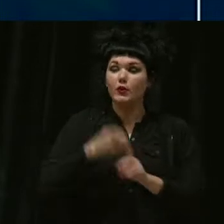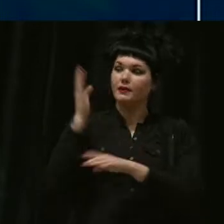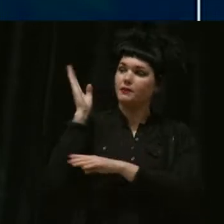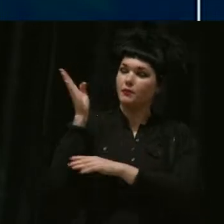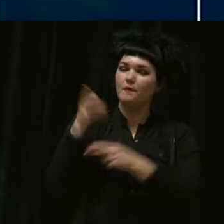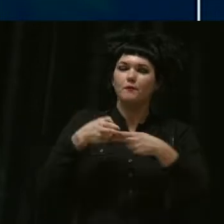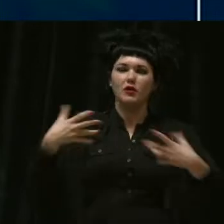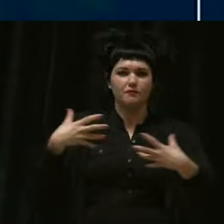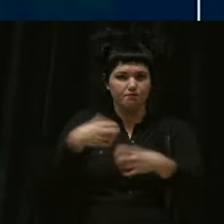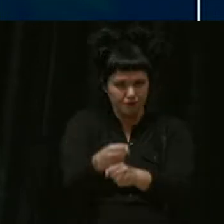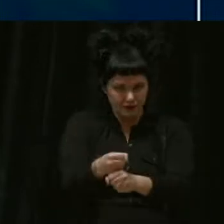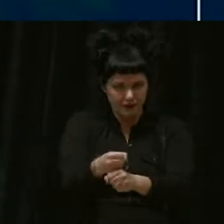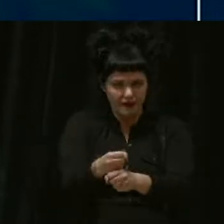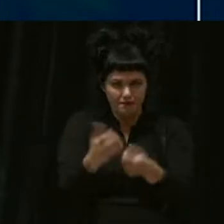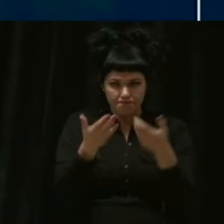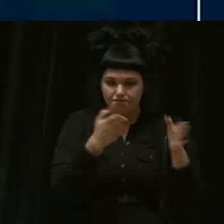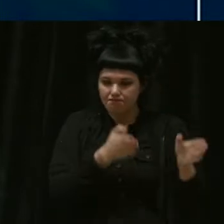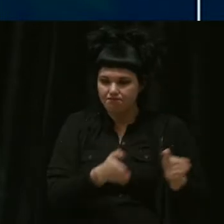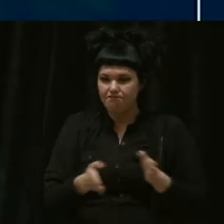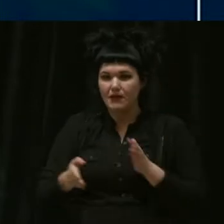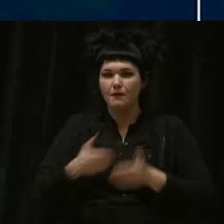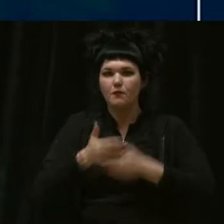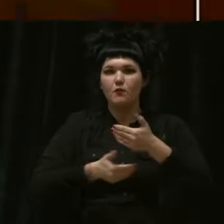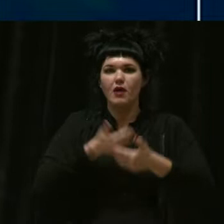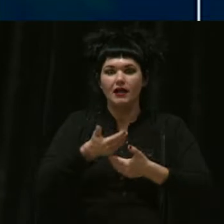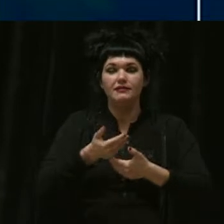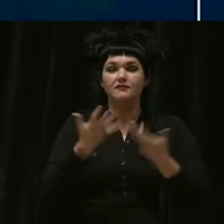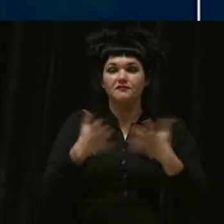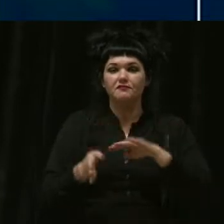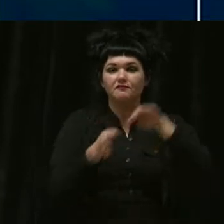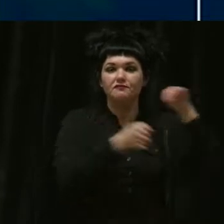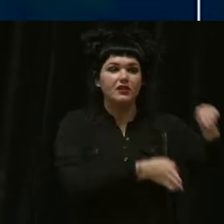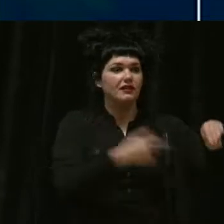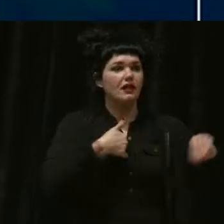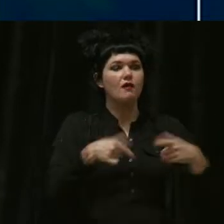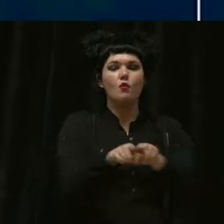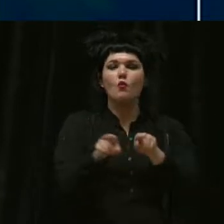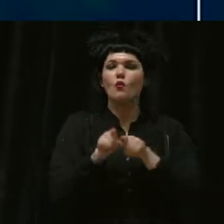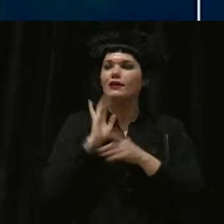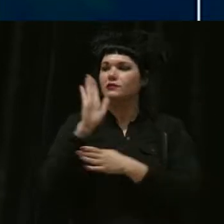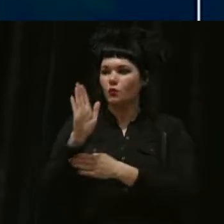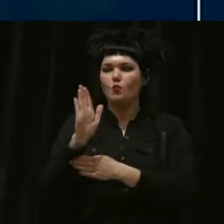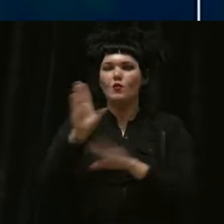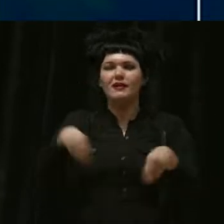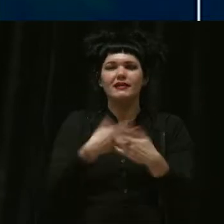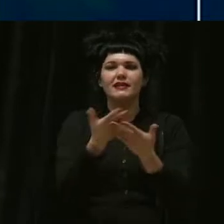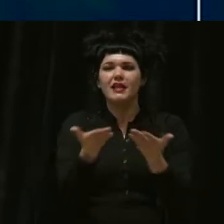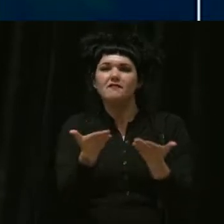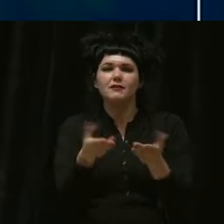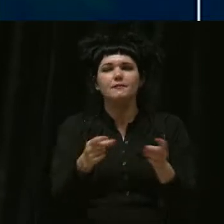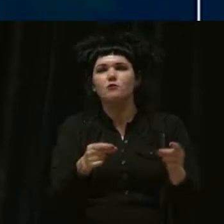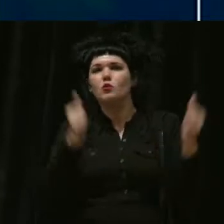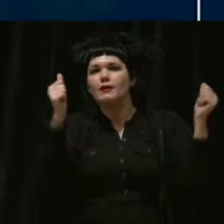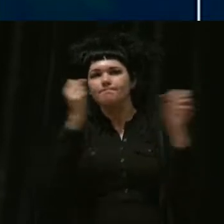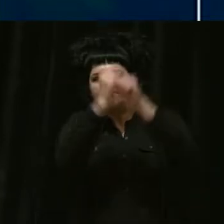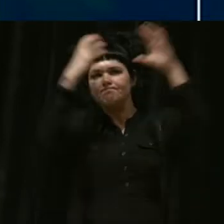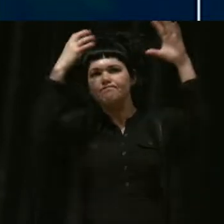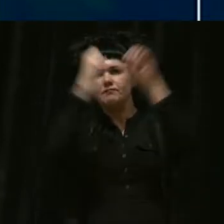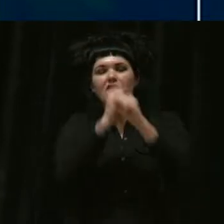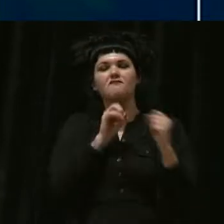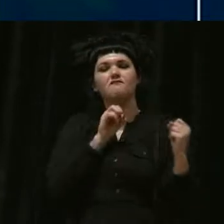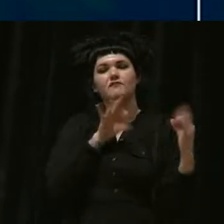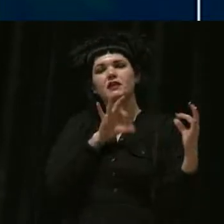the planning process, I will also give you some snippets of some feedback that